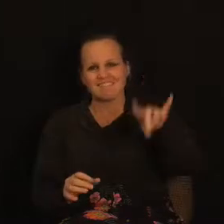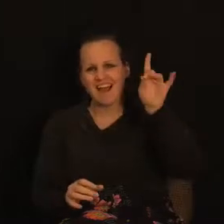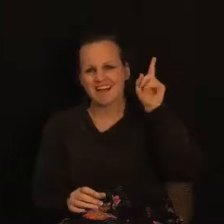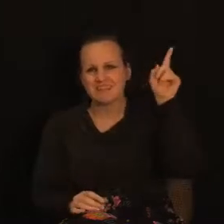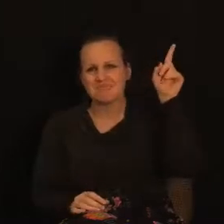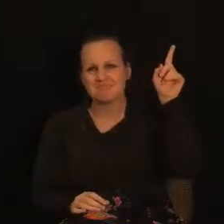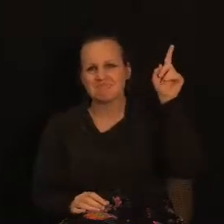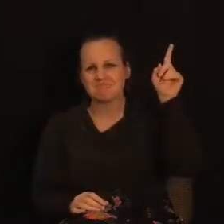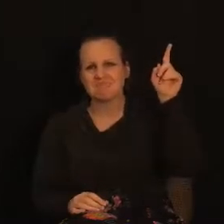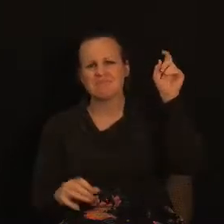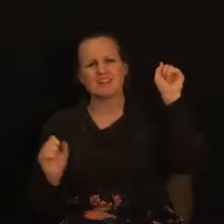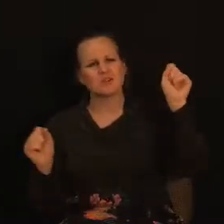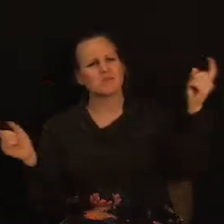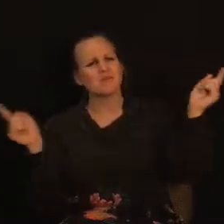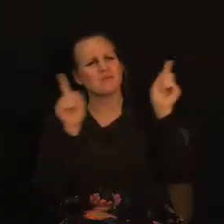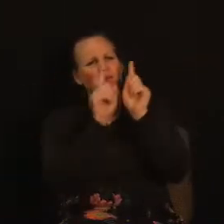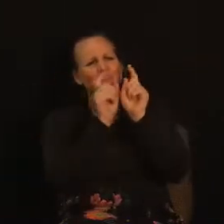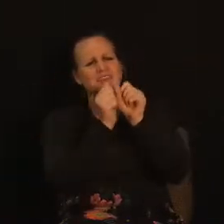you could be with him forever.